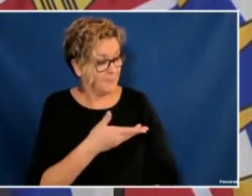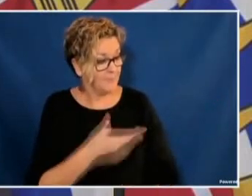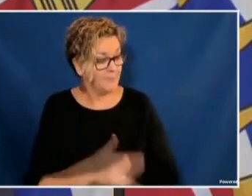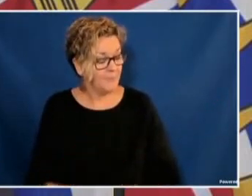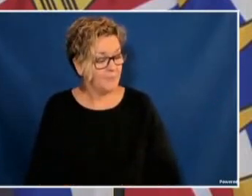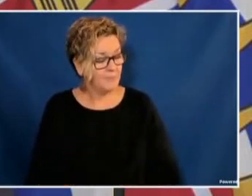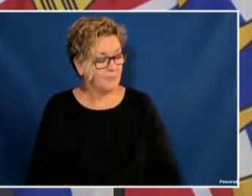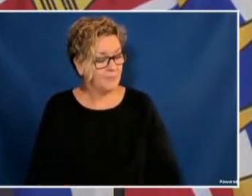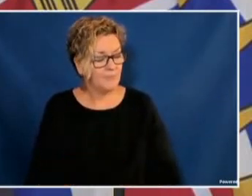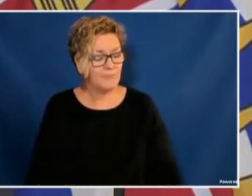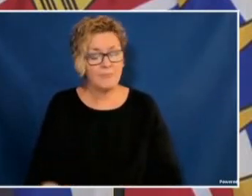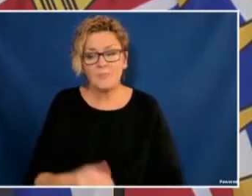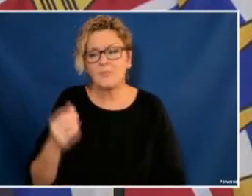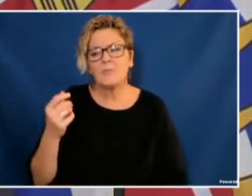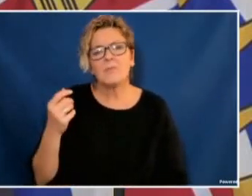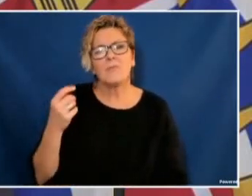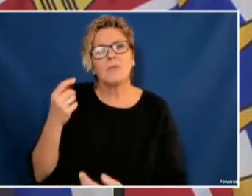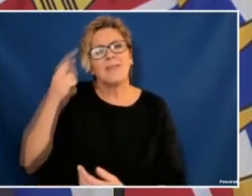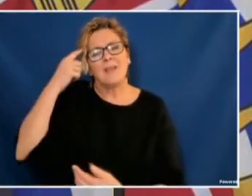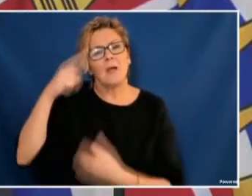care.